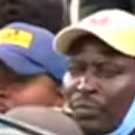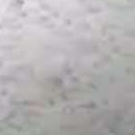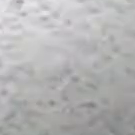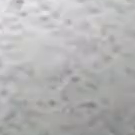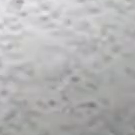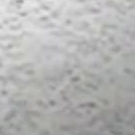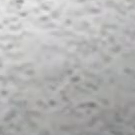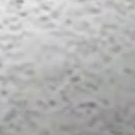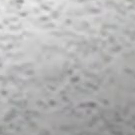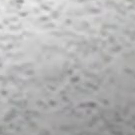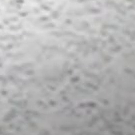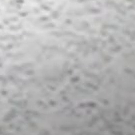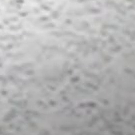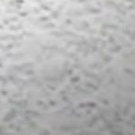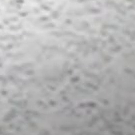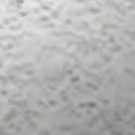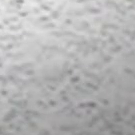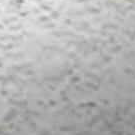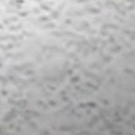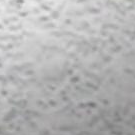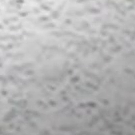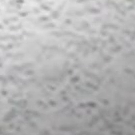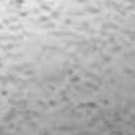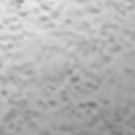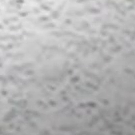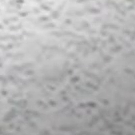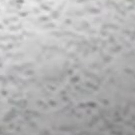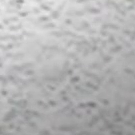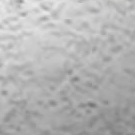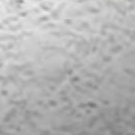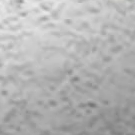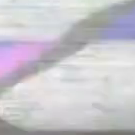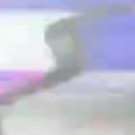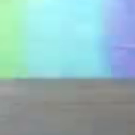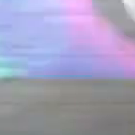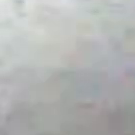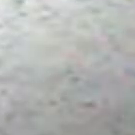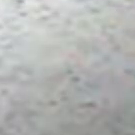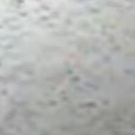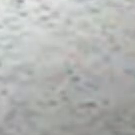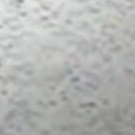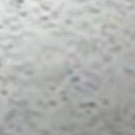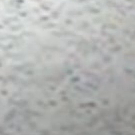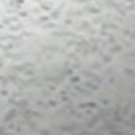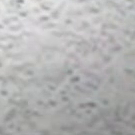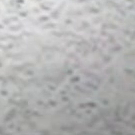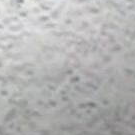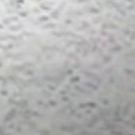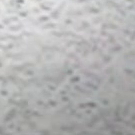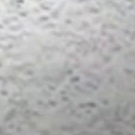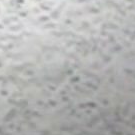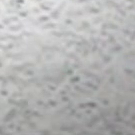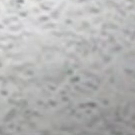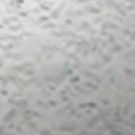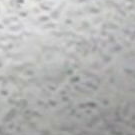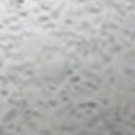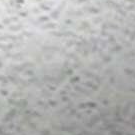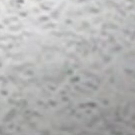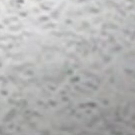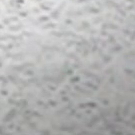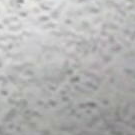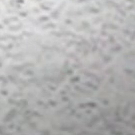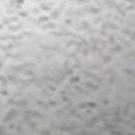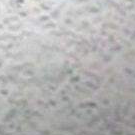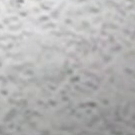alliance presidential debate 2022 do not adjust your